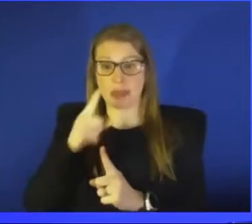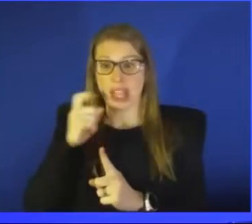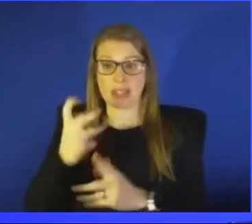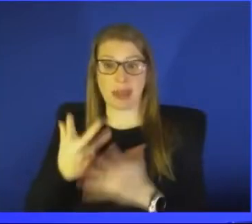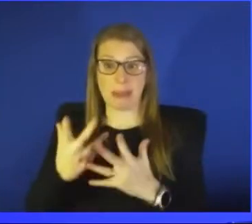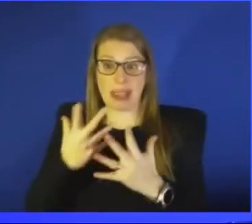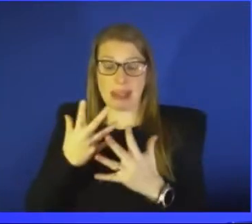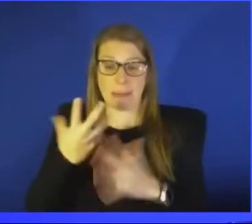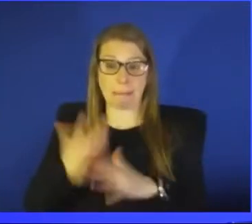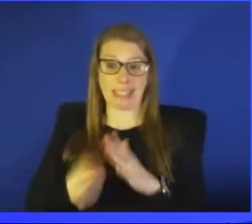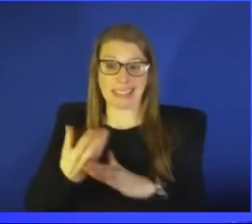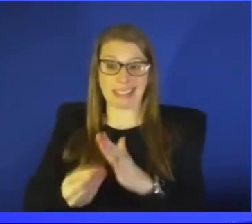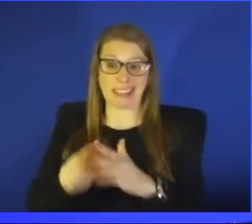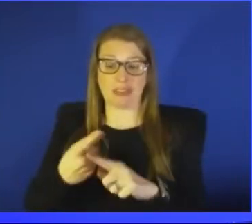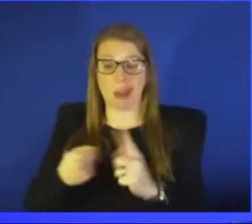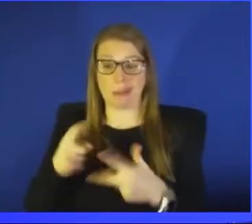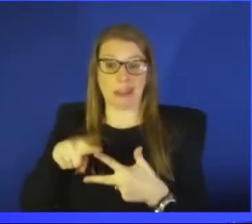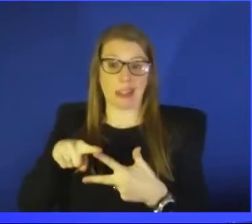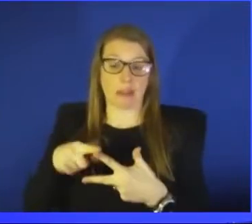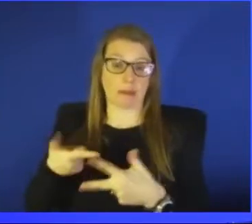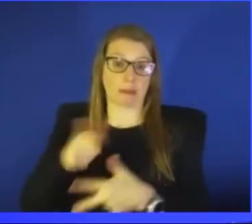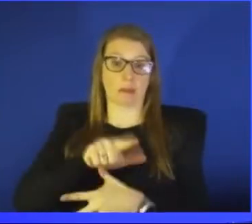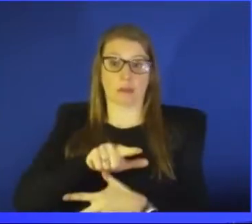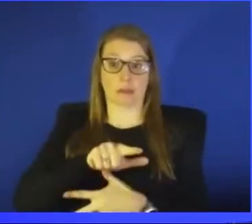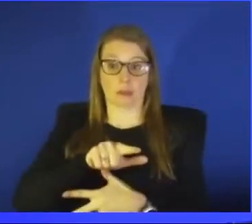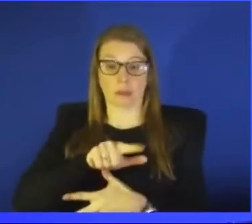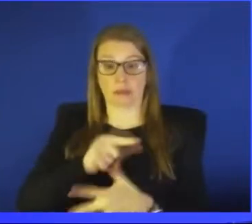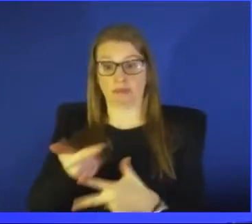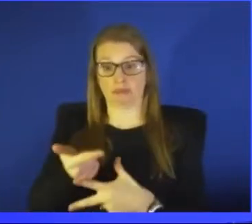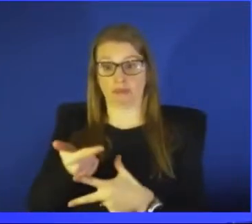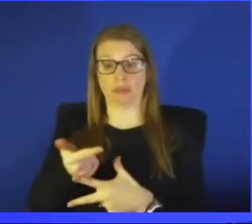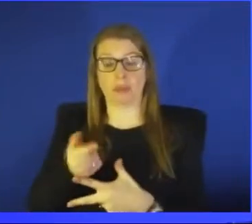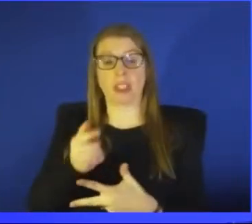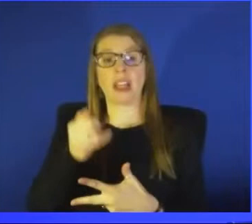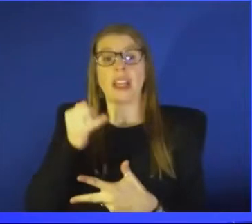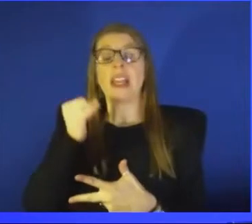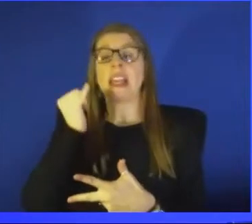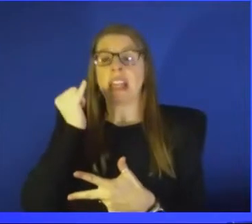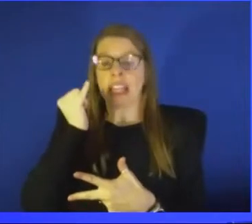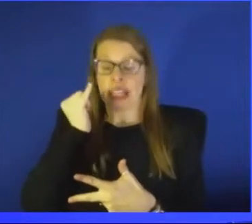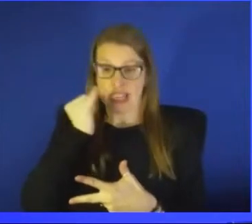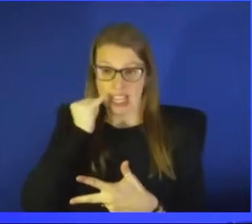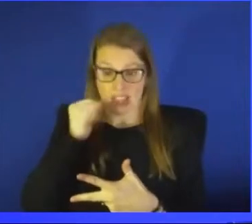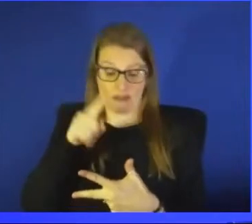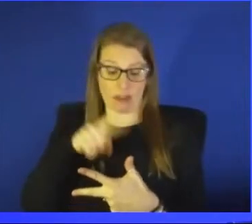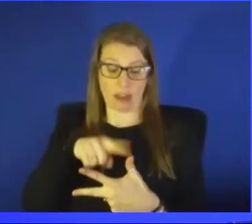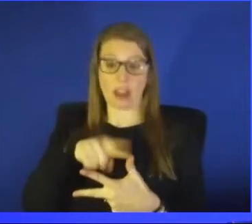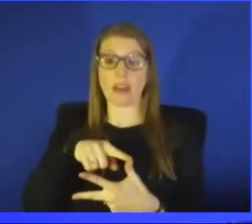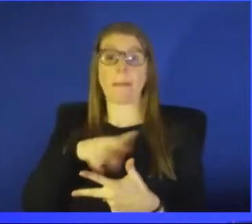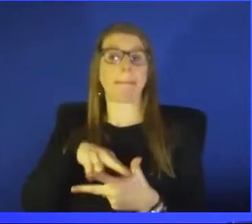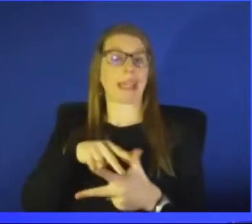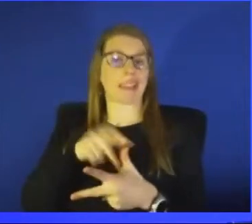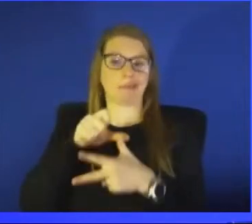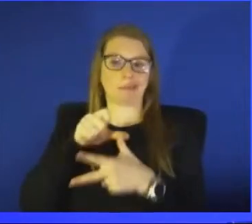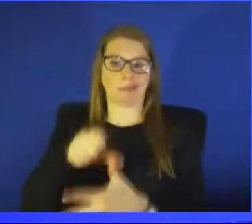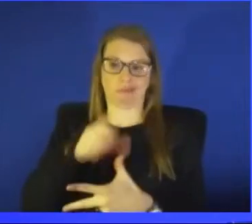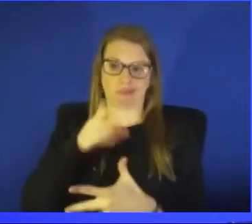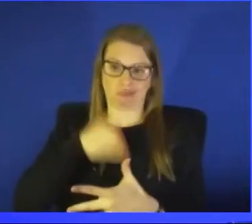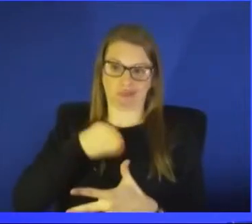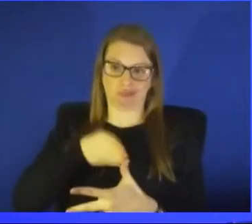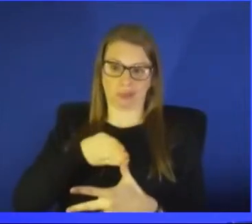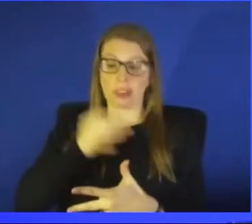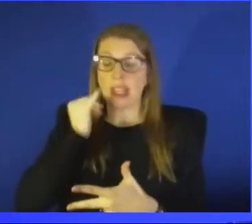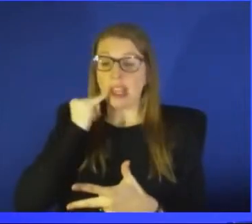Pfizer or Moderna, the recommendation is to stick with those. Oh, still those stick with still it. do offer Okay. very good protection, even though, you know, they're all the